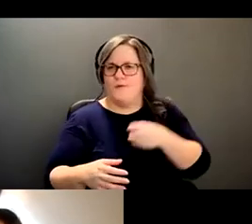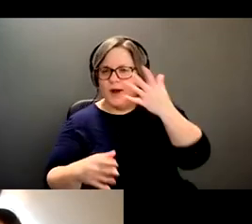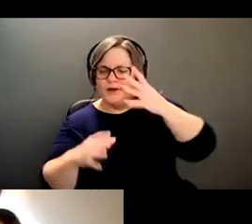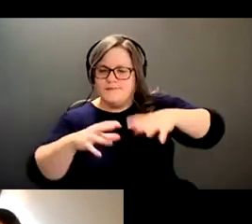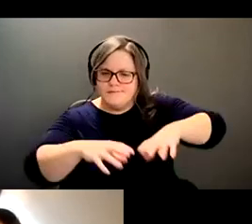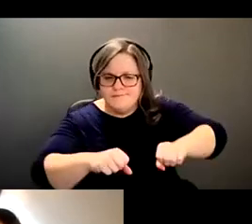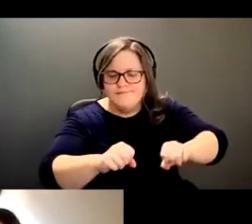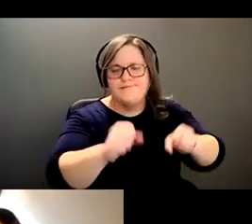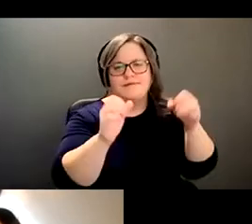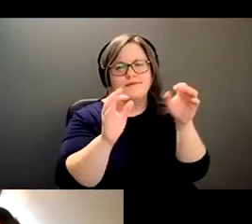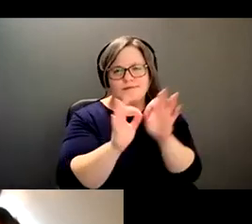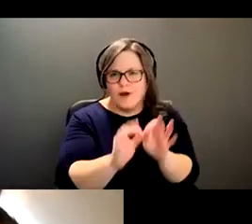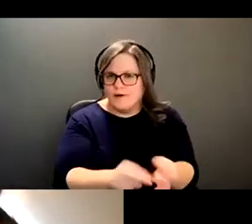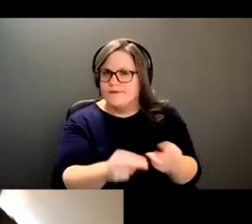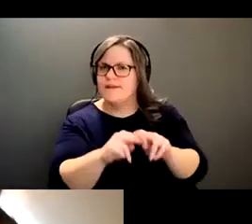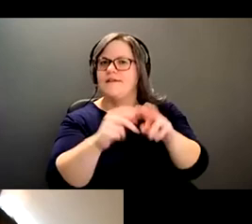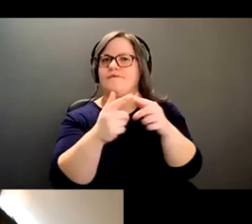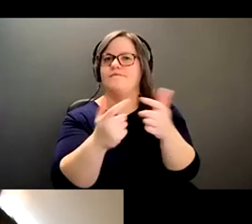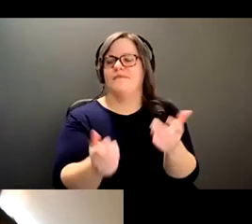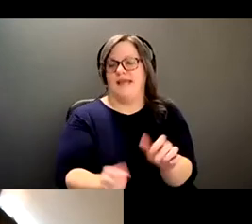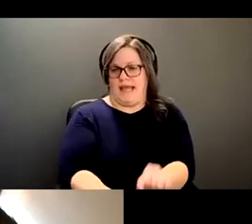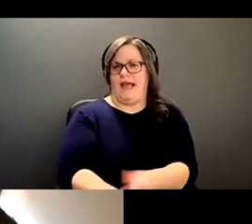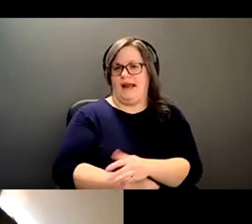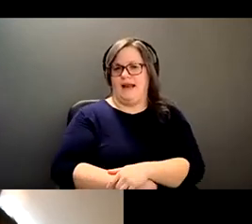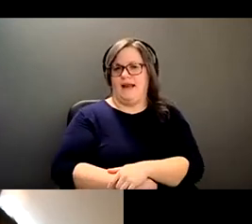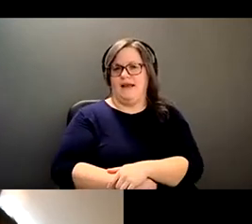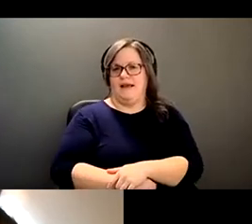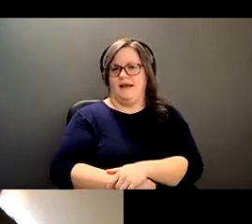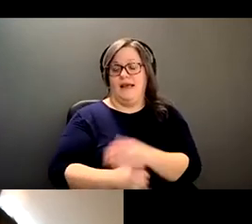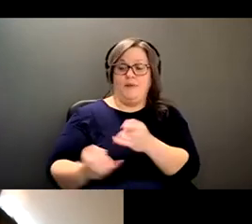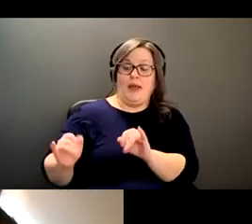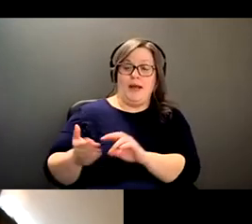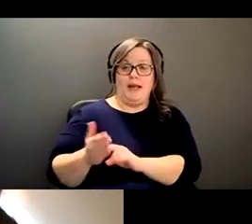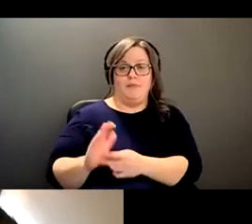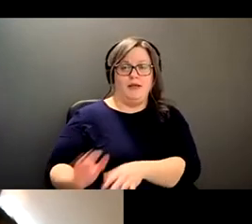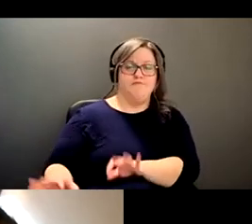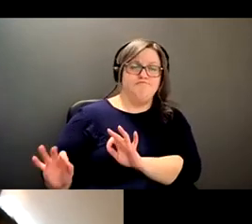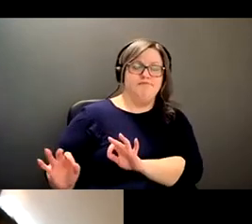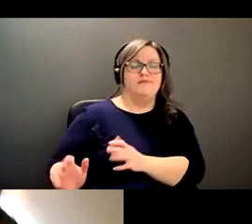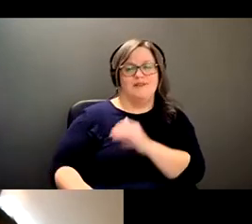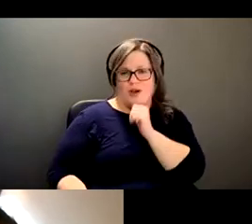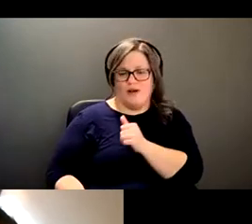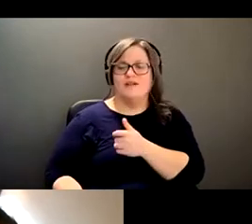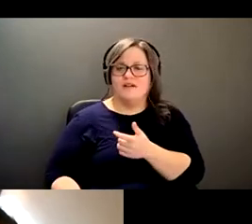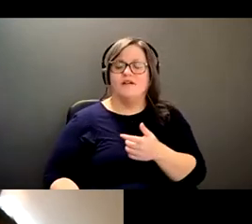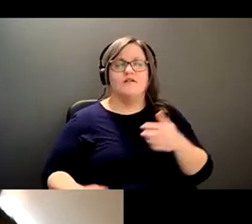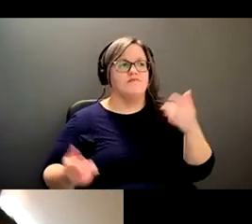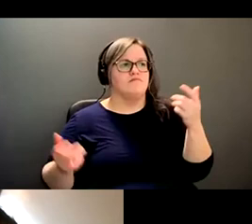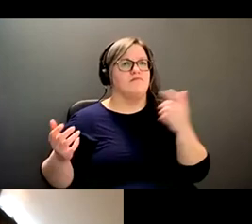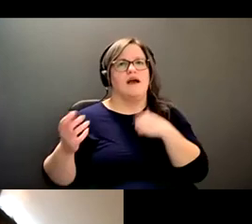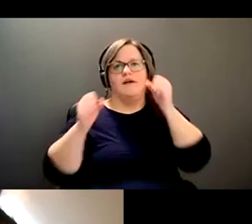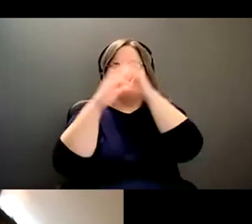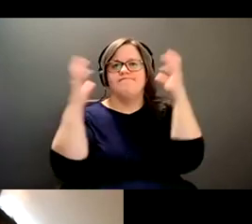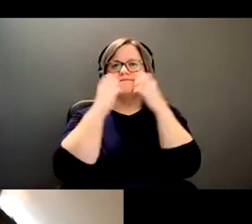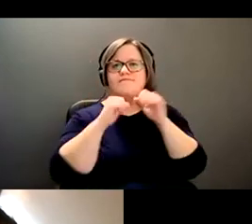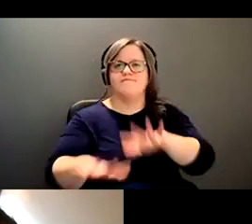that how we kind of frame art, right? Is it sacred? You know, my reference point would be churches or sacred spaces,